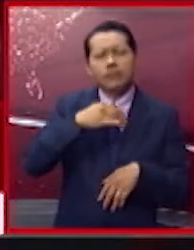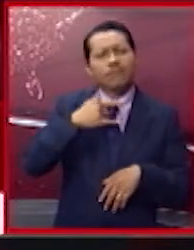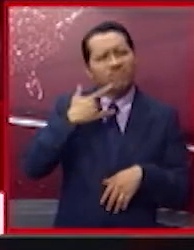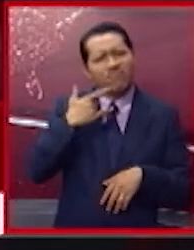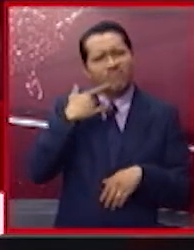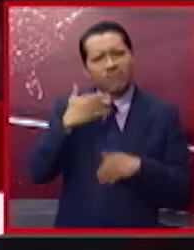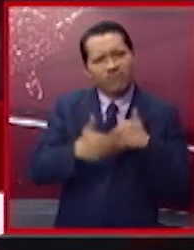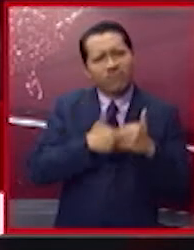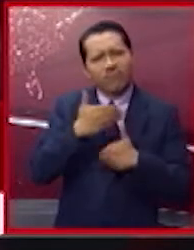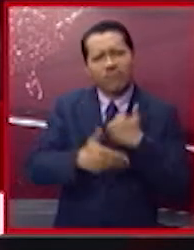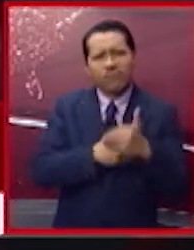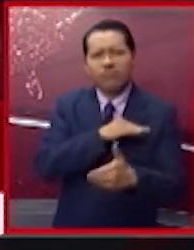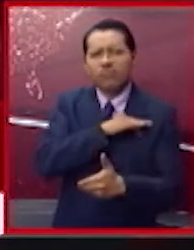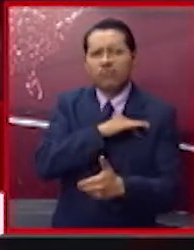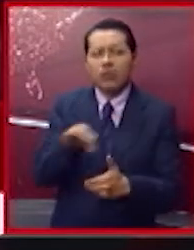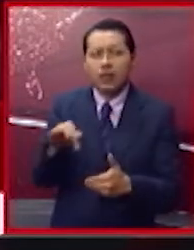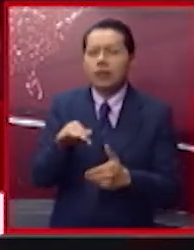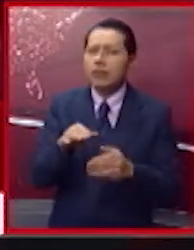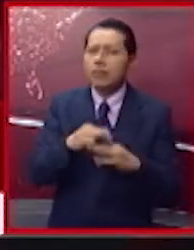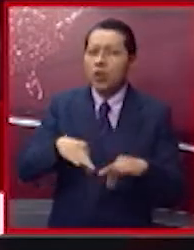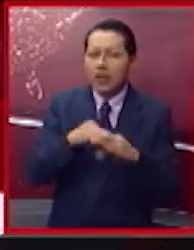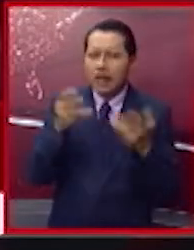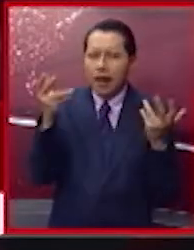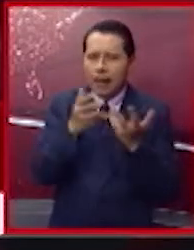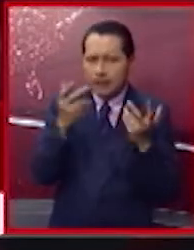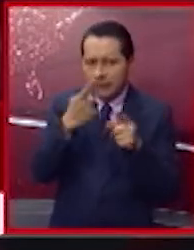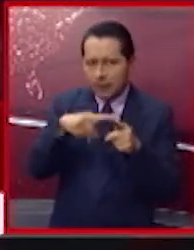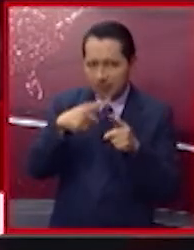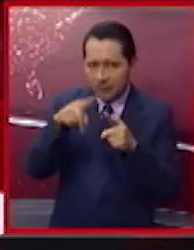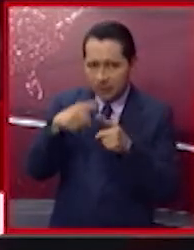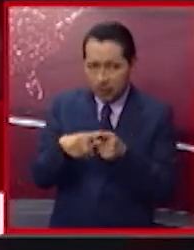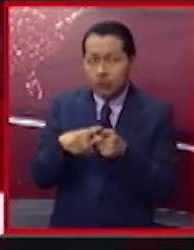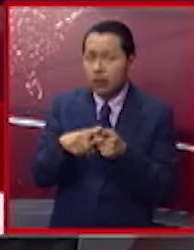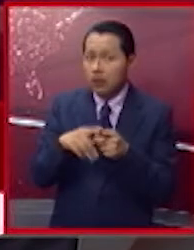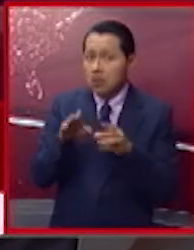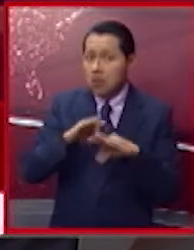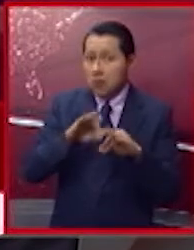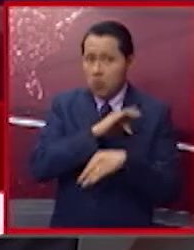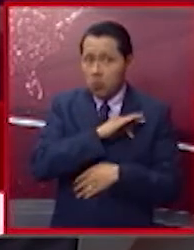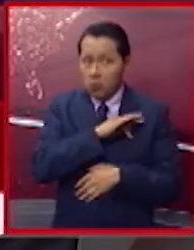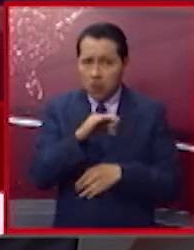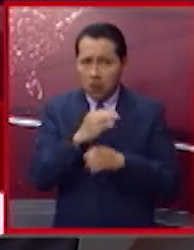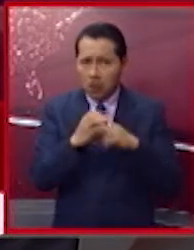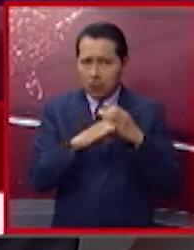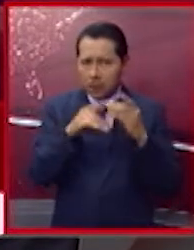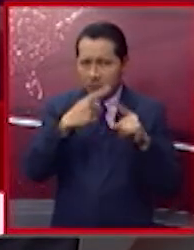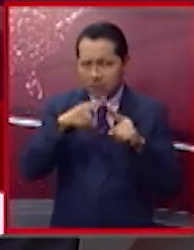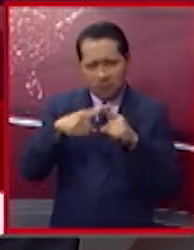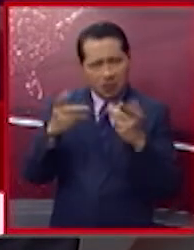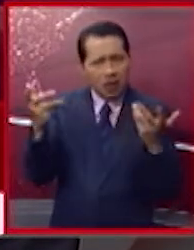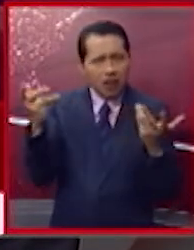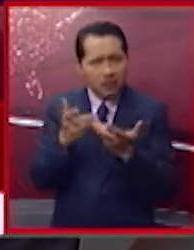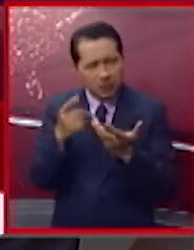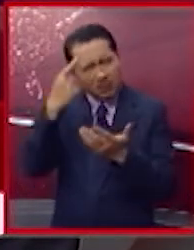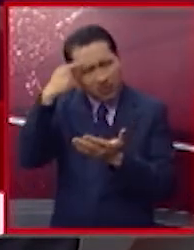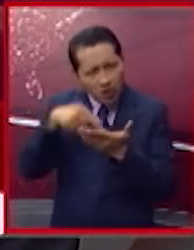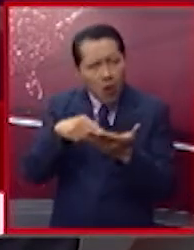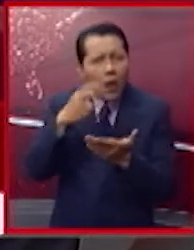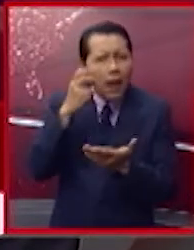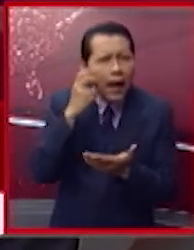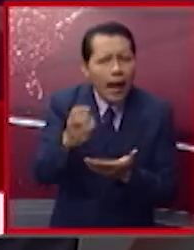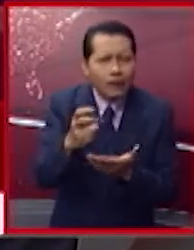key word is pragmatism. It's what works. Okay. And we don't always know what works, and that means that we also have to